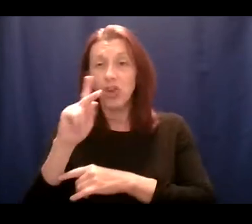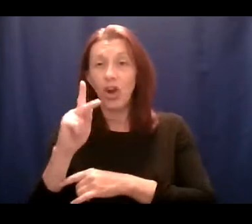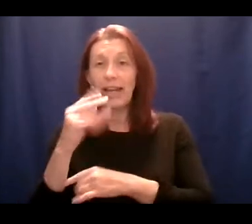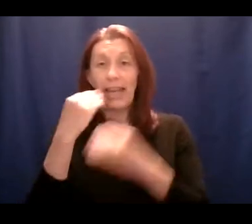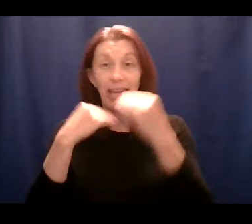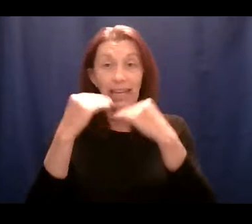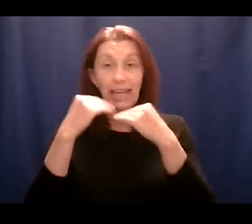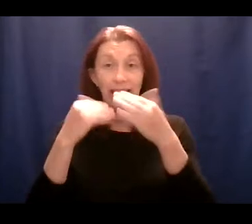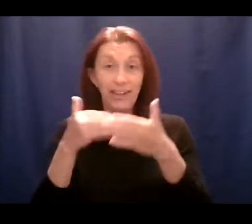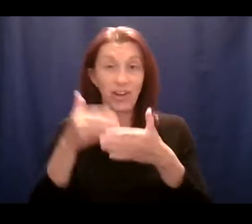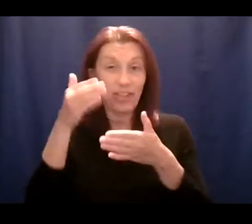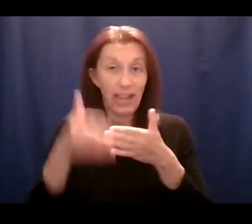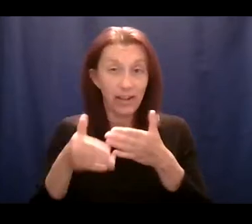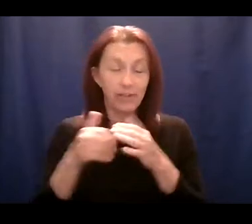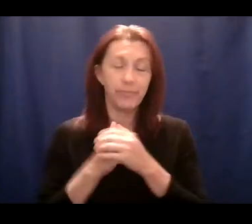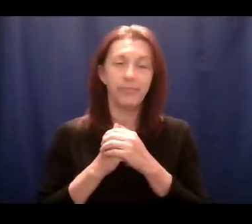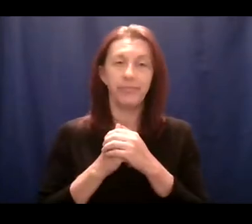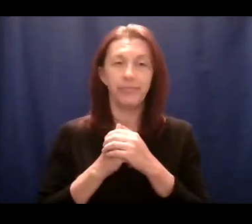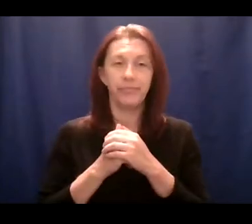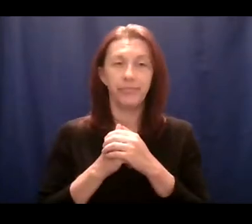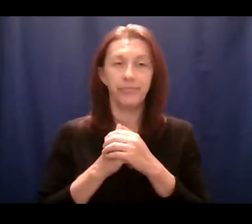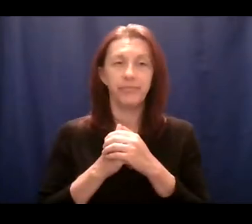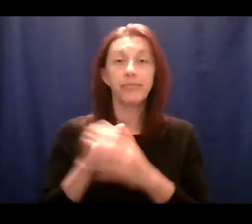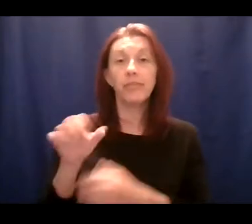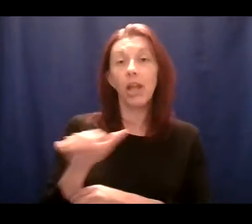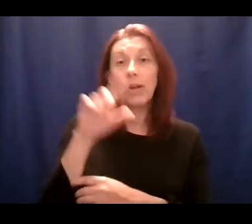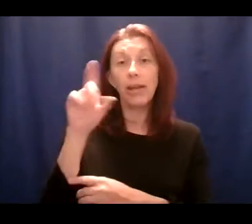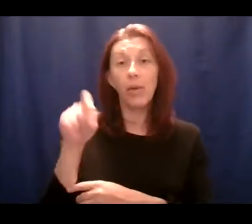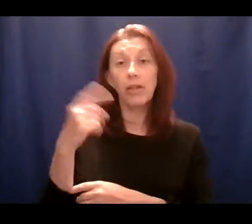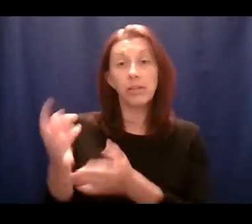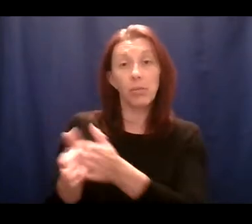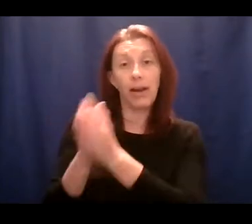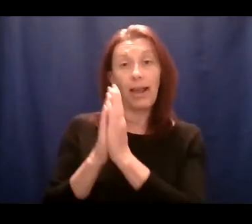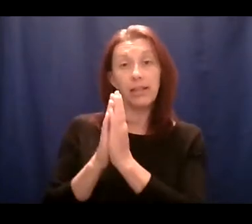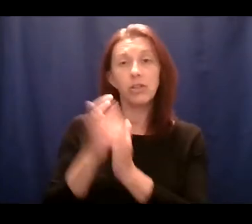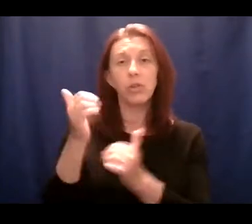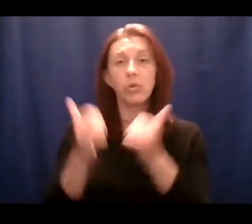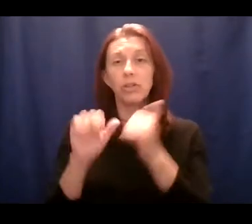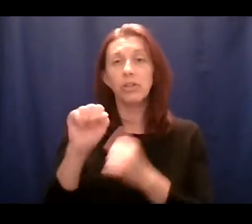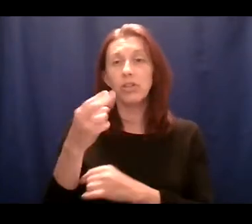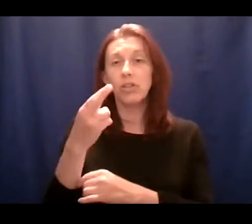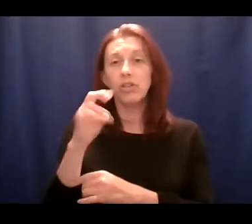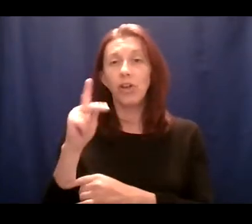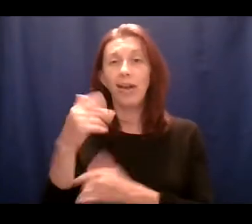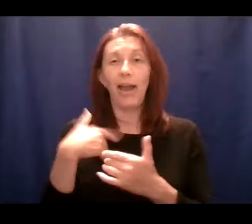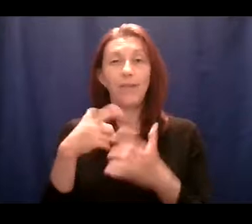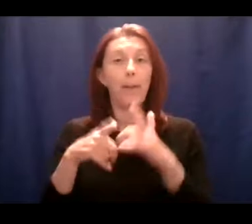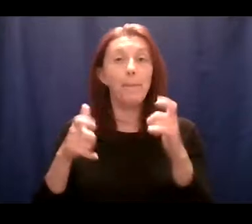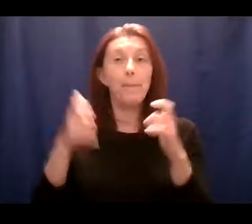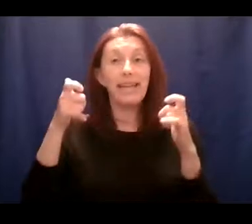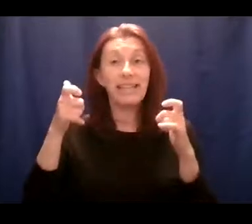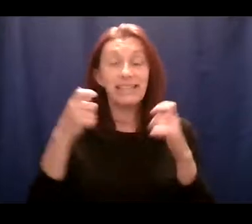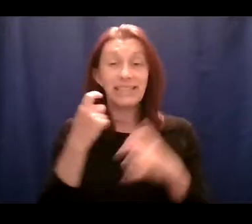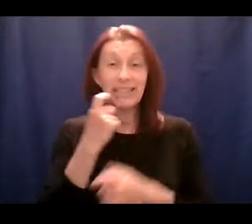Another question that was that had come through is what shark has the biggest teeth? So this